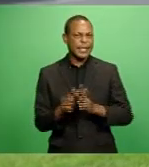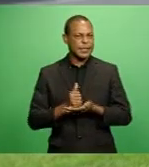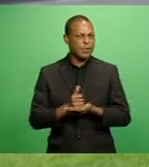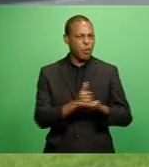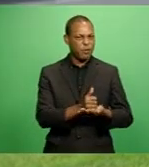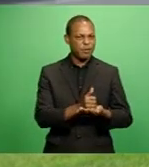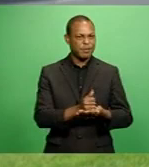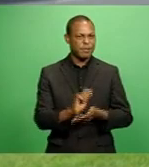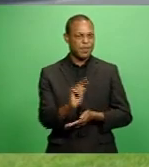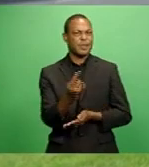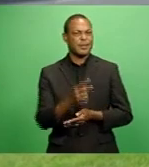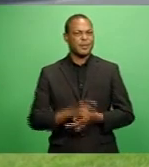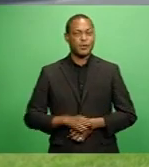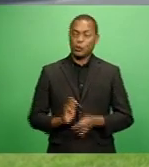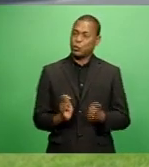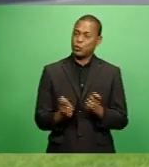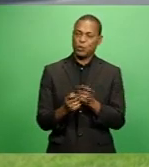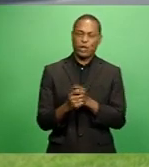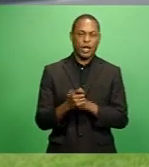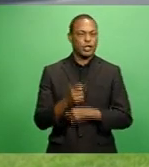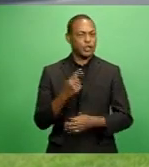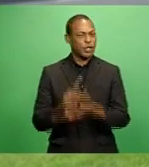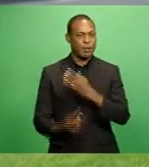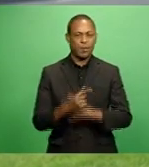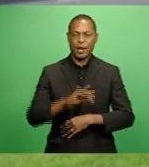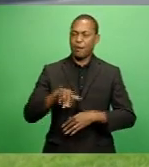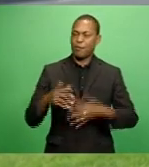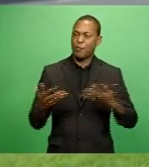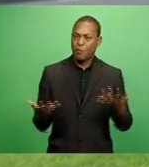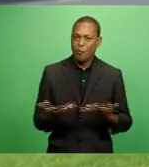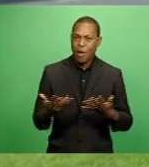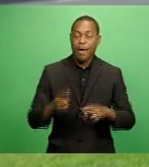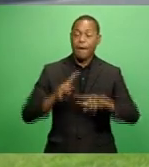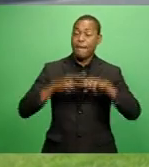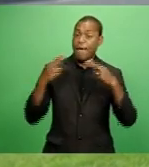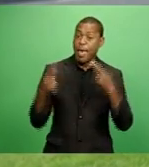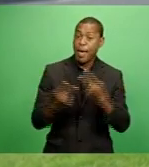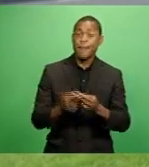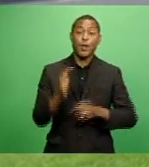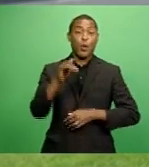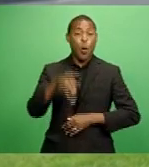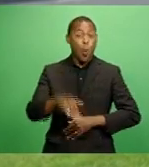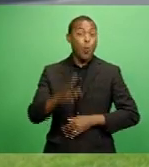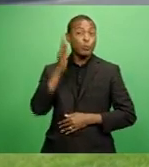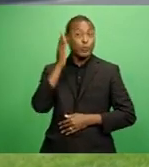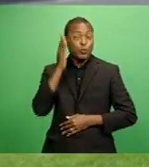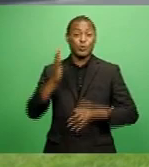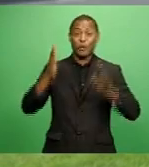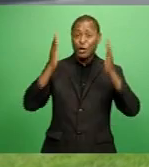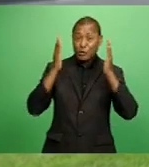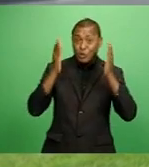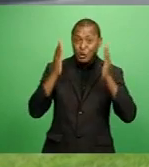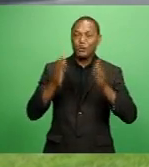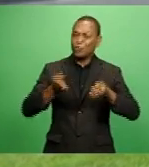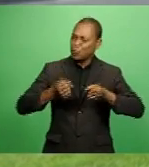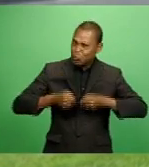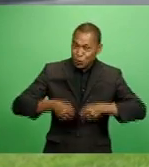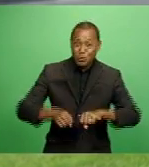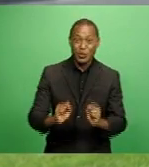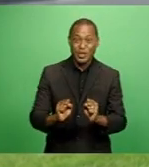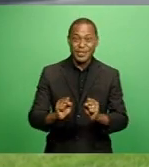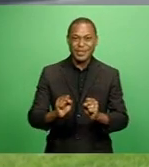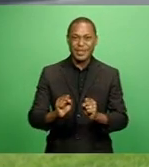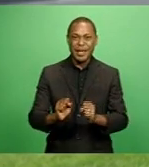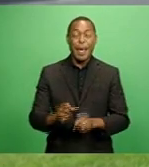Change needs to happen everywhere, from the national level to within our families, homes, schools and churches and on the streets, because